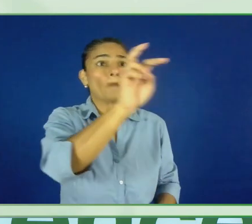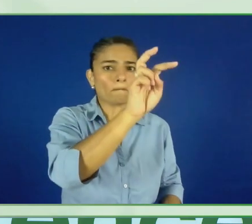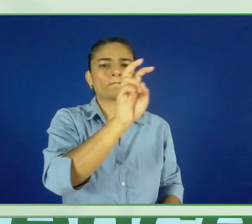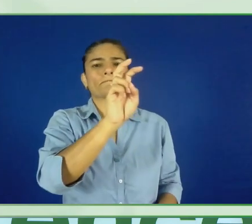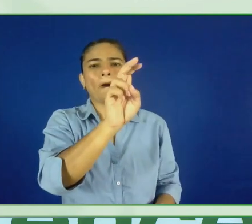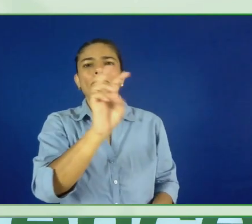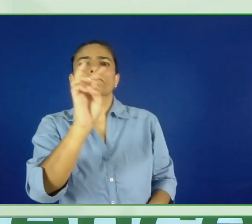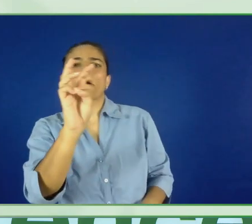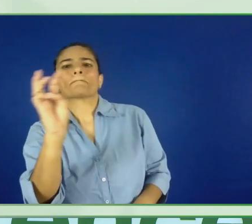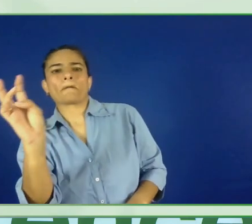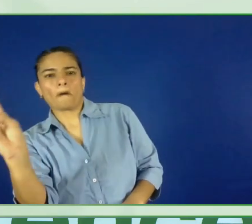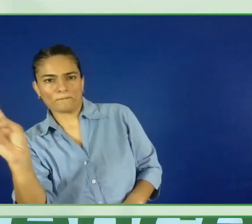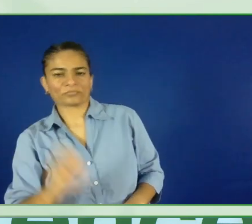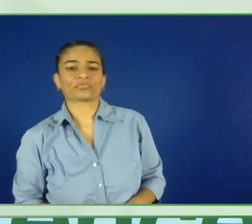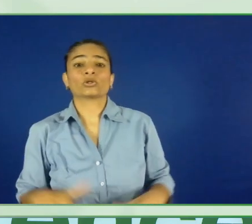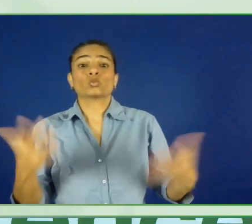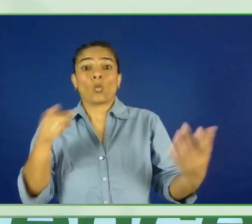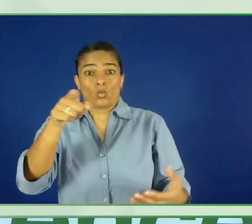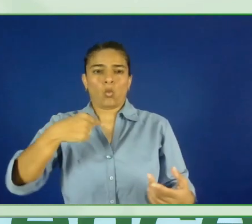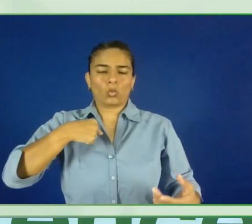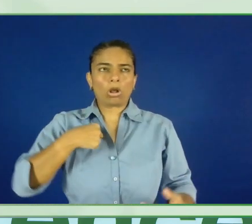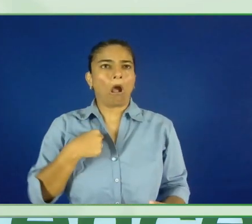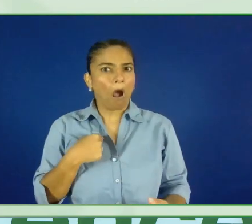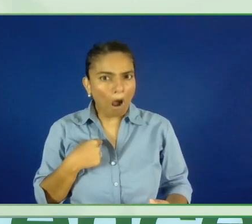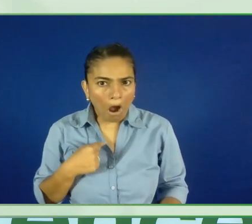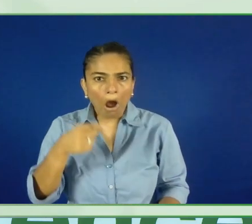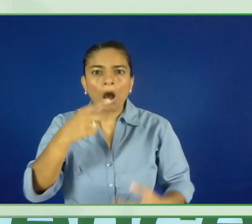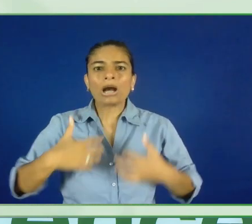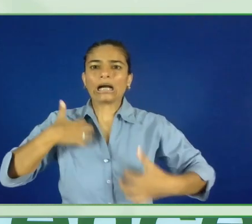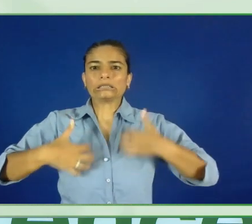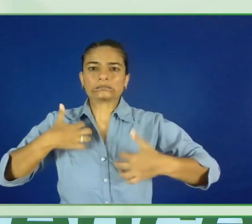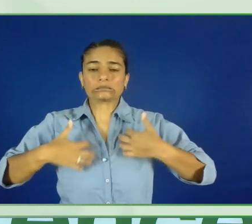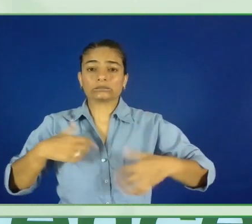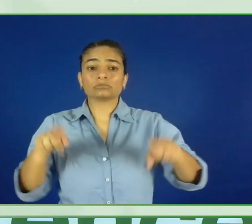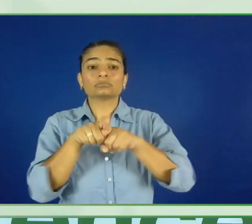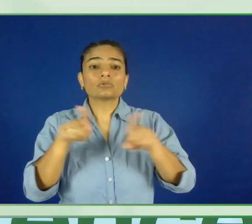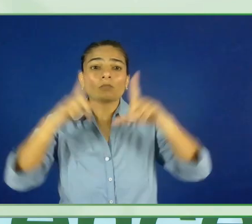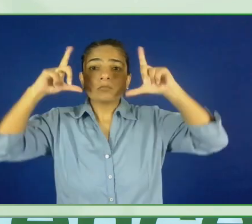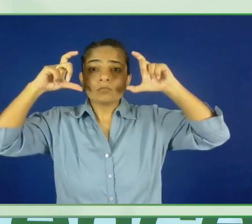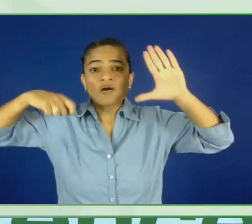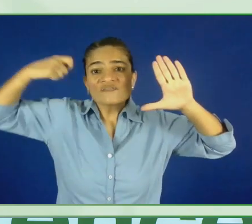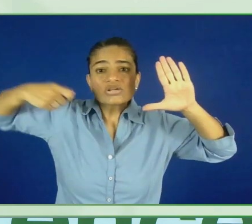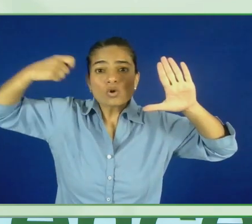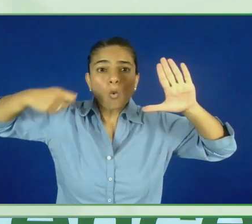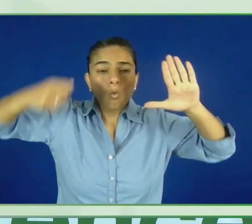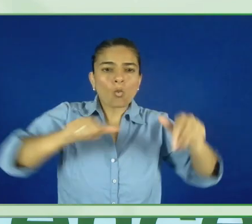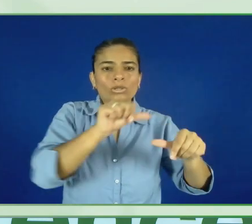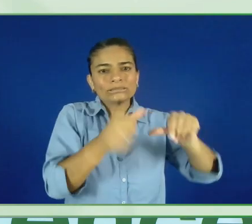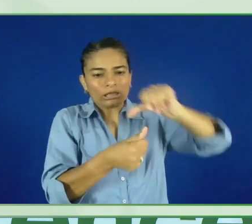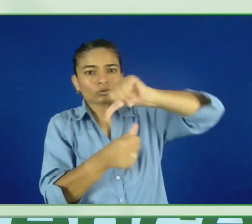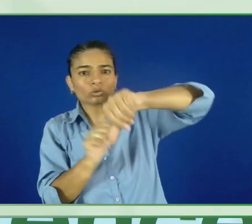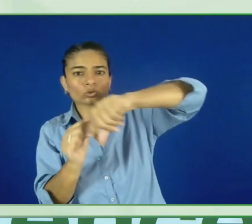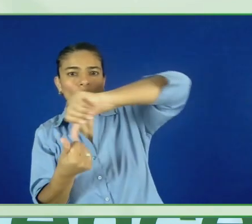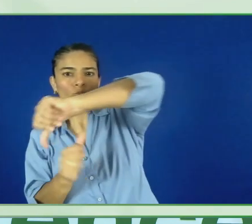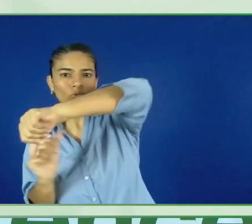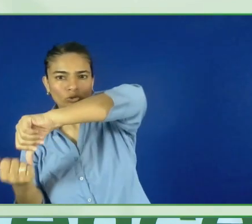most interesting, can also be video sequences, and this already works in this alpha version of what we're doing.